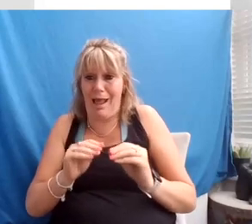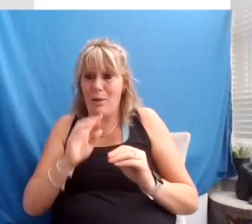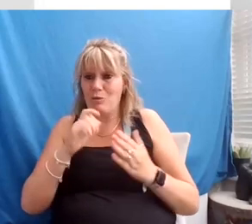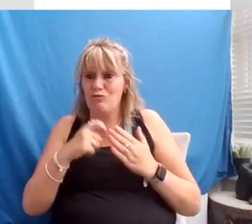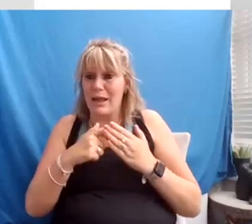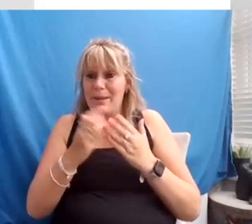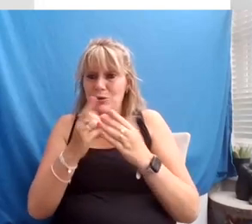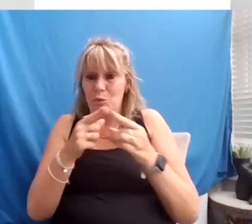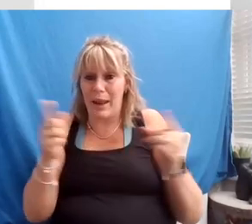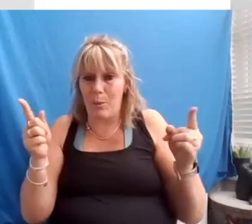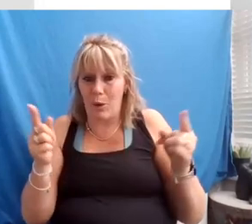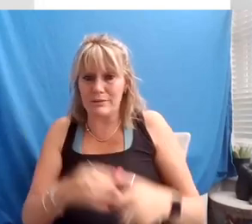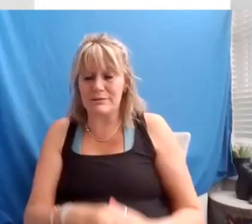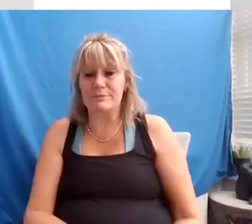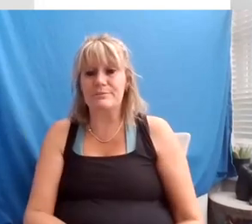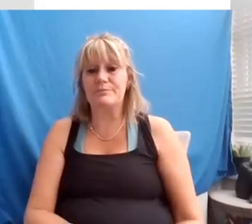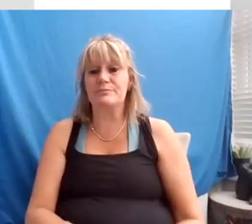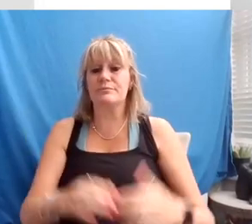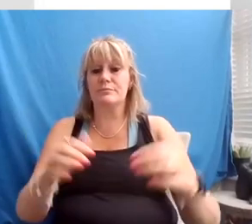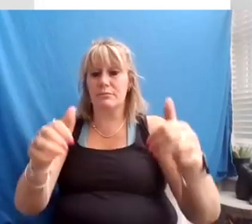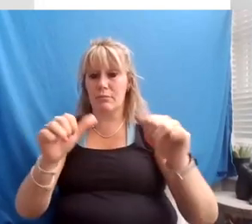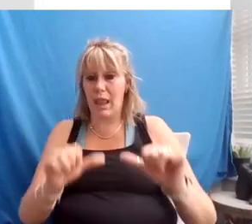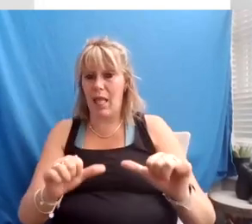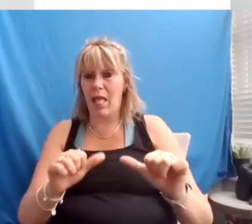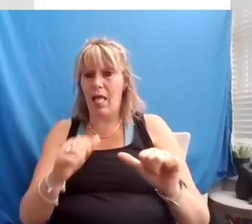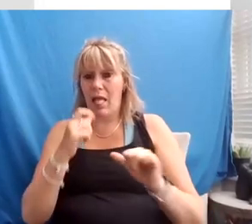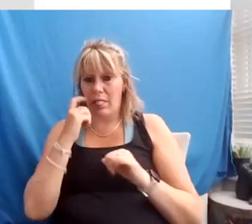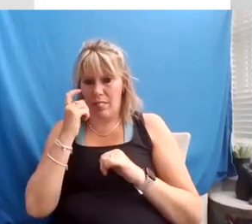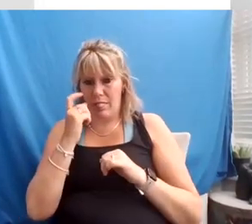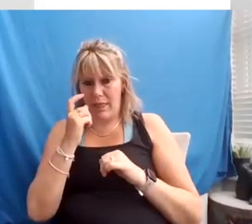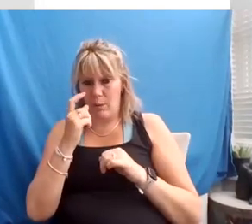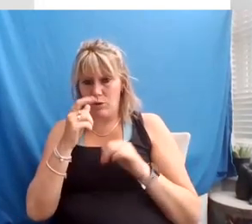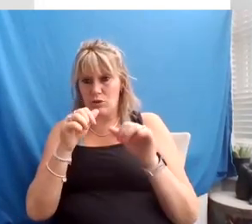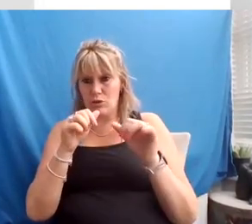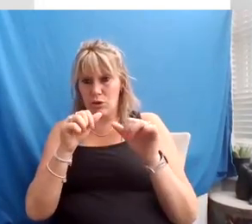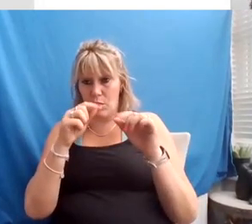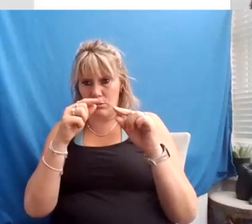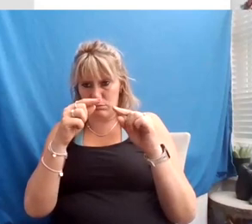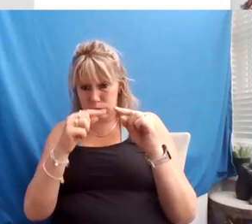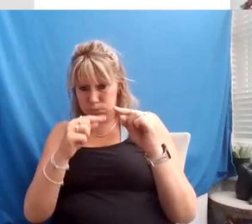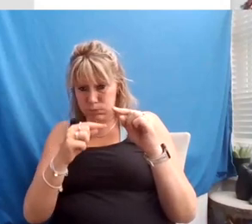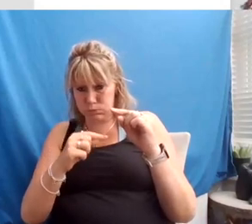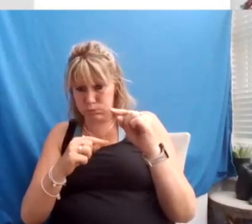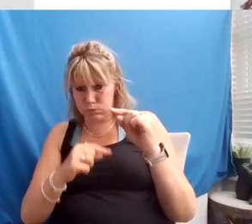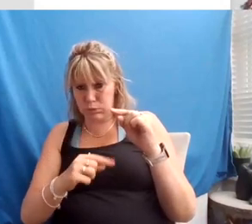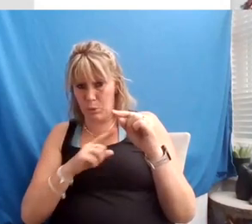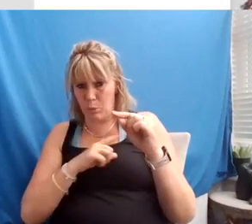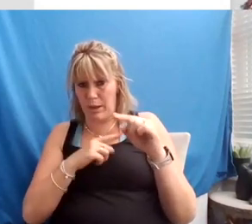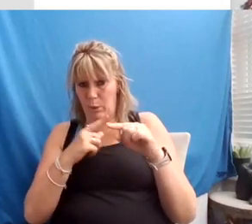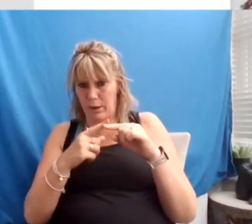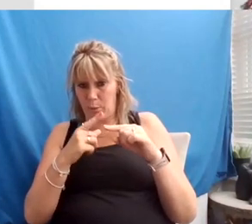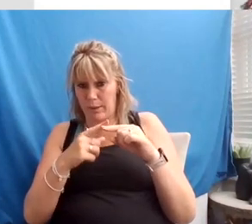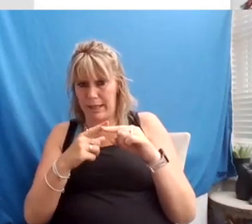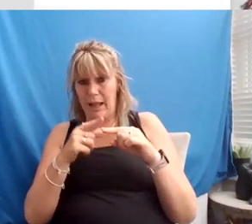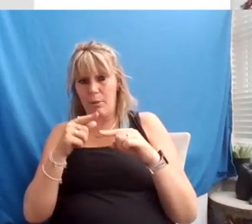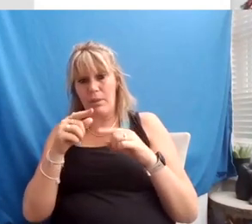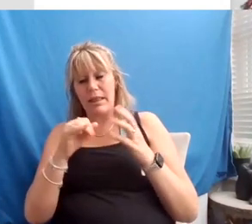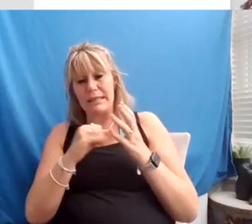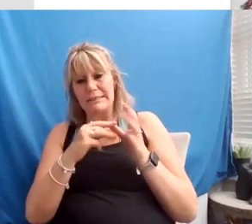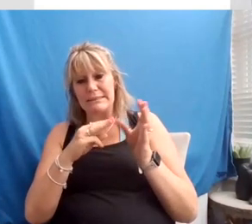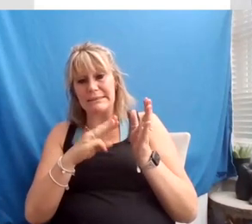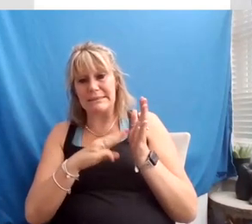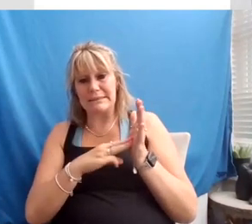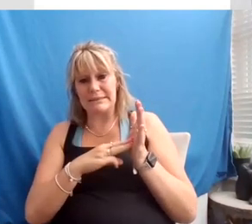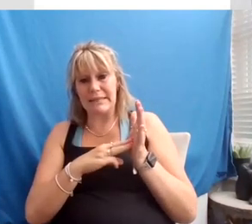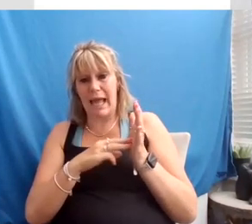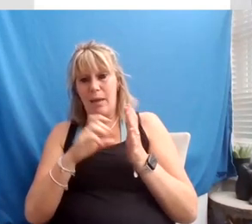Now, this, I think, is, again, I'm going to scroll through because to get to some other people, but there's something almost Japanese, I think,